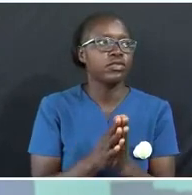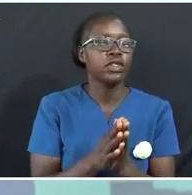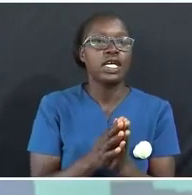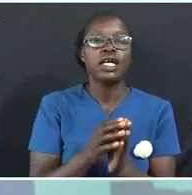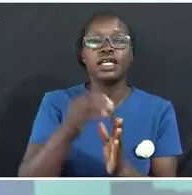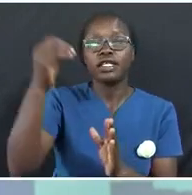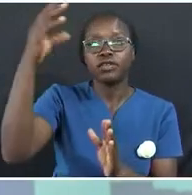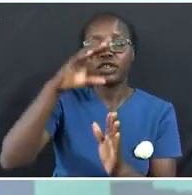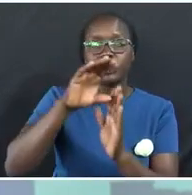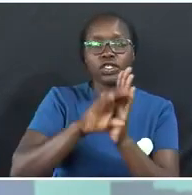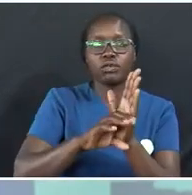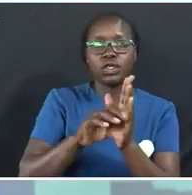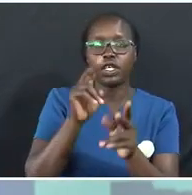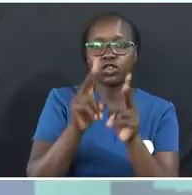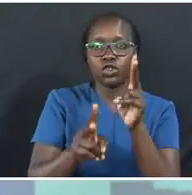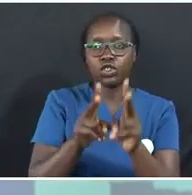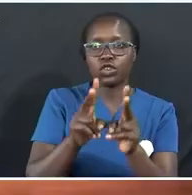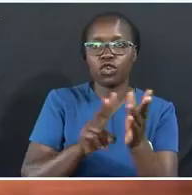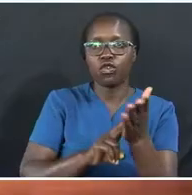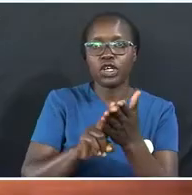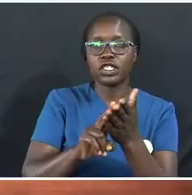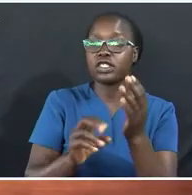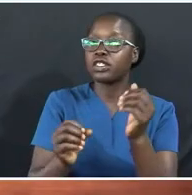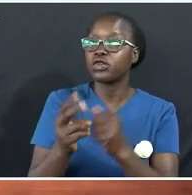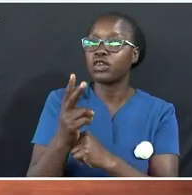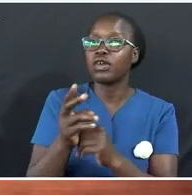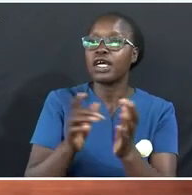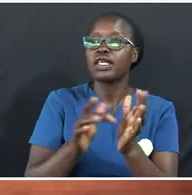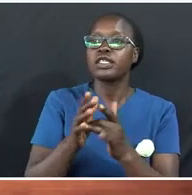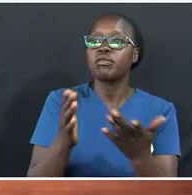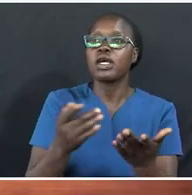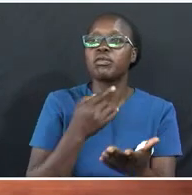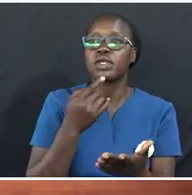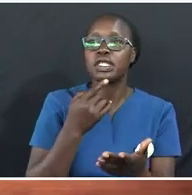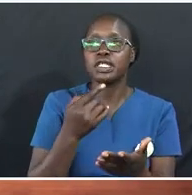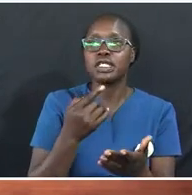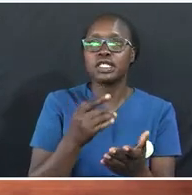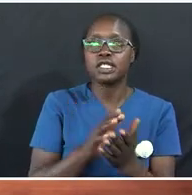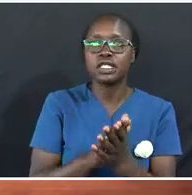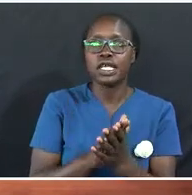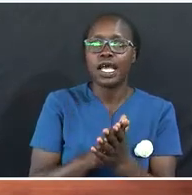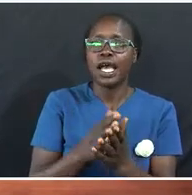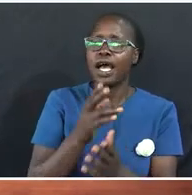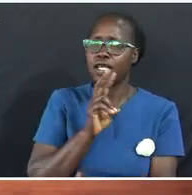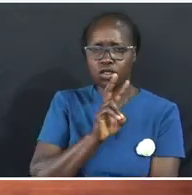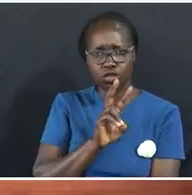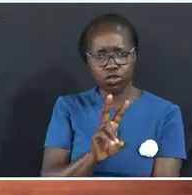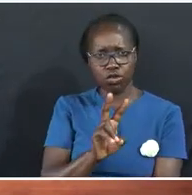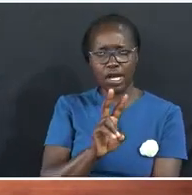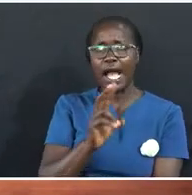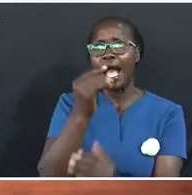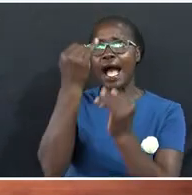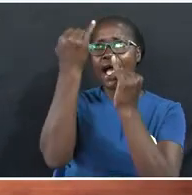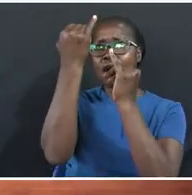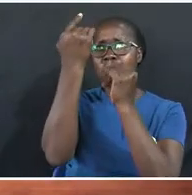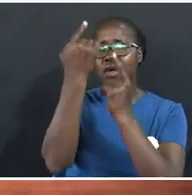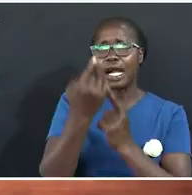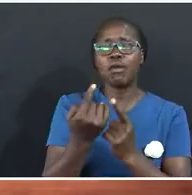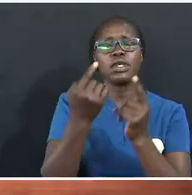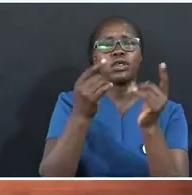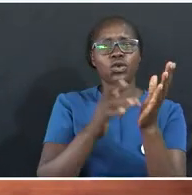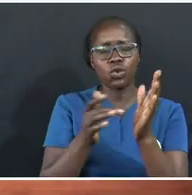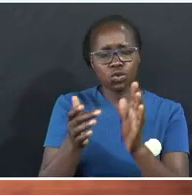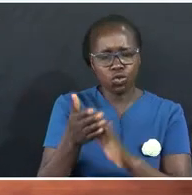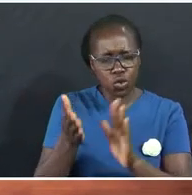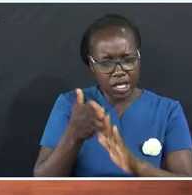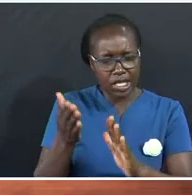Revelation chapter 22 verse 12. The Bible says, and behold, I am coming quickly,